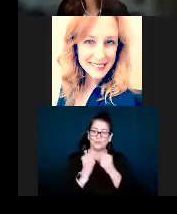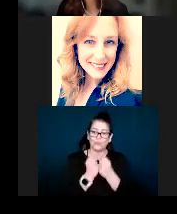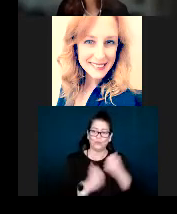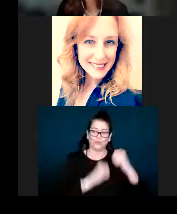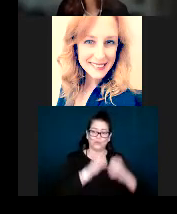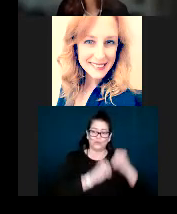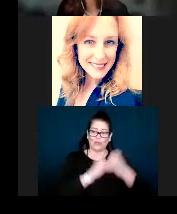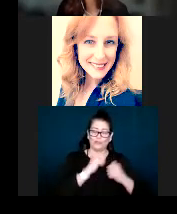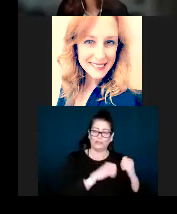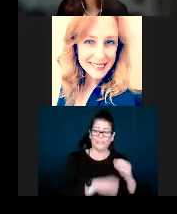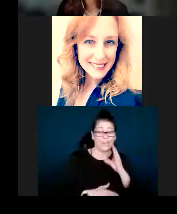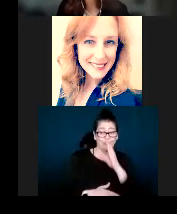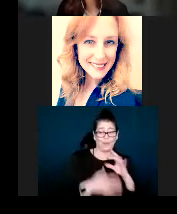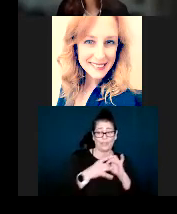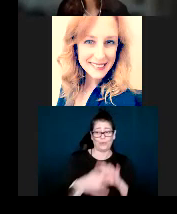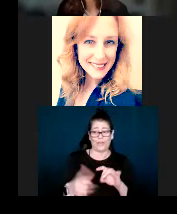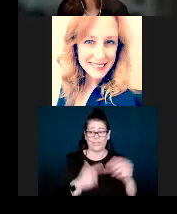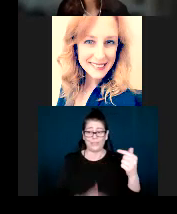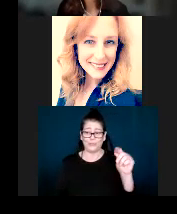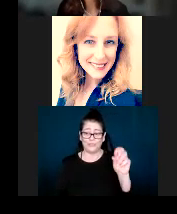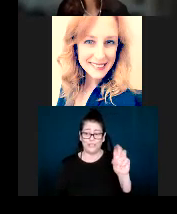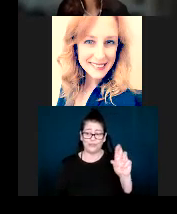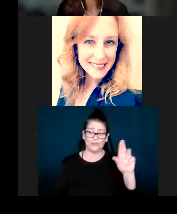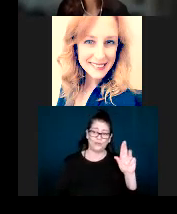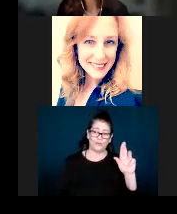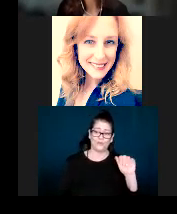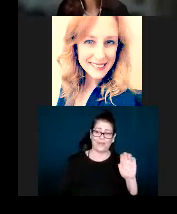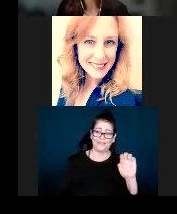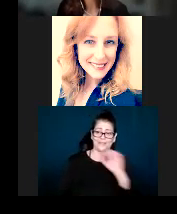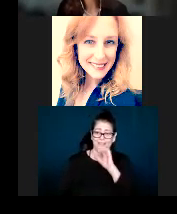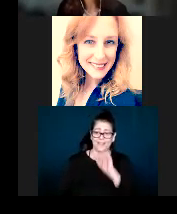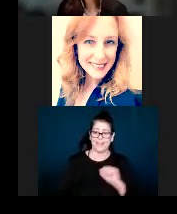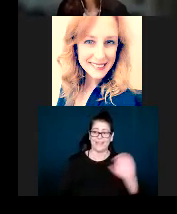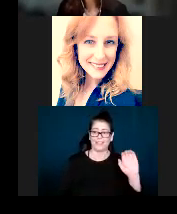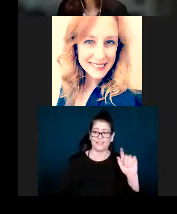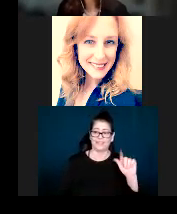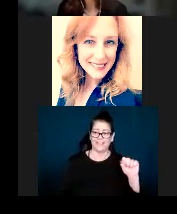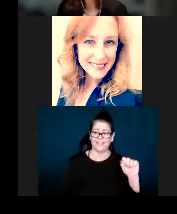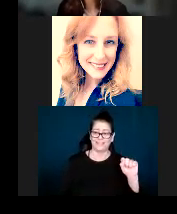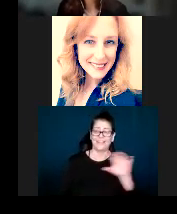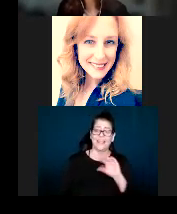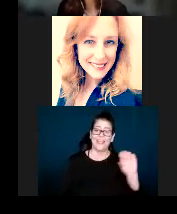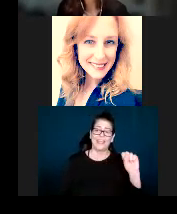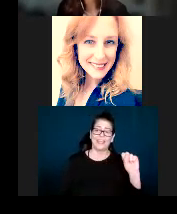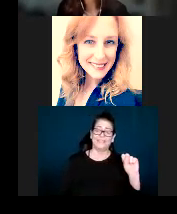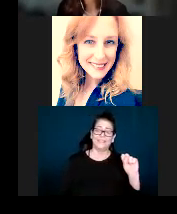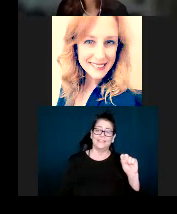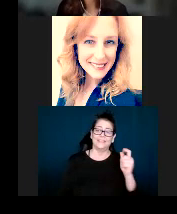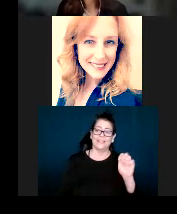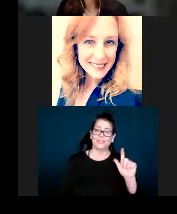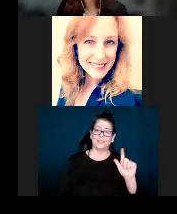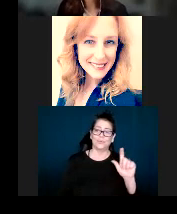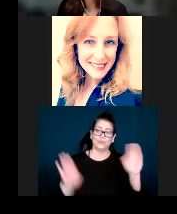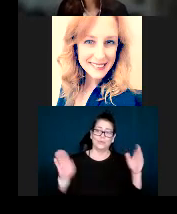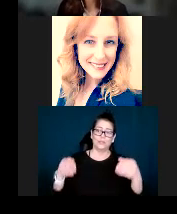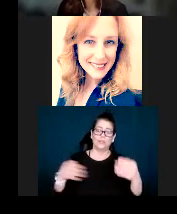to gender, race, age, class, and sexual orientation. For example, seeing a massive increase in